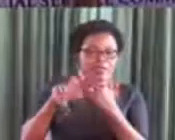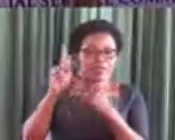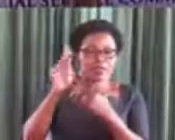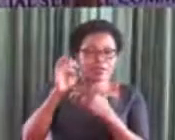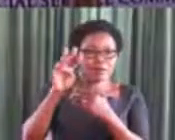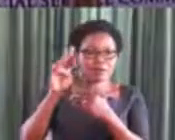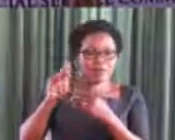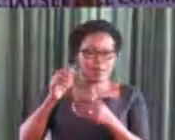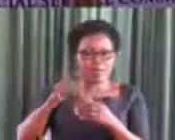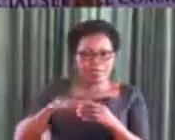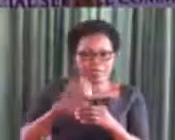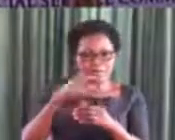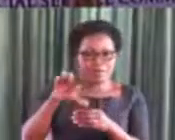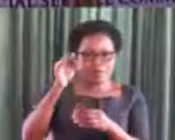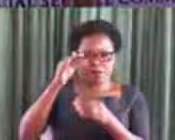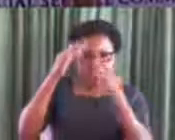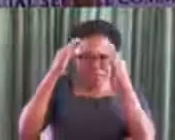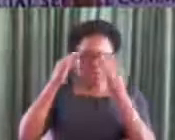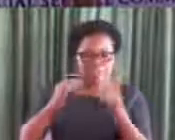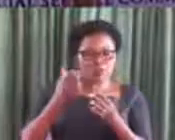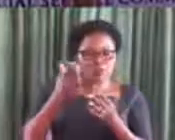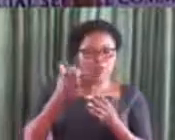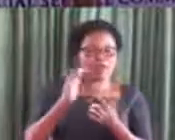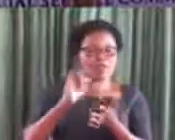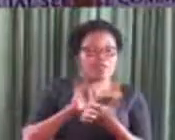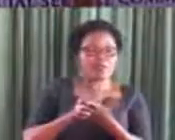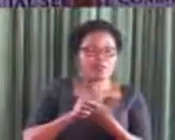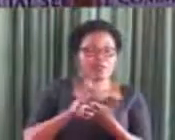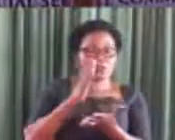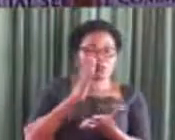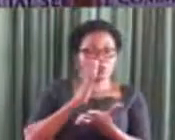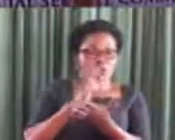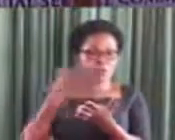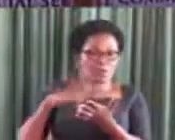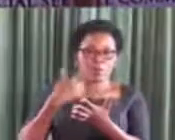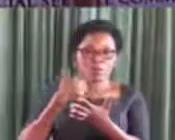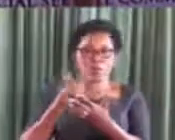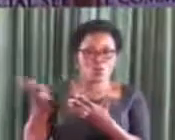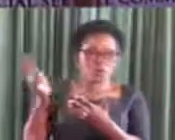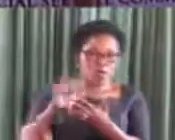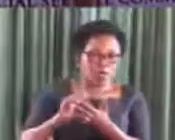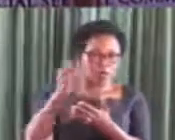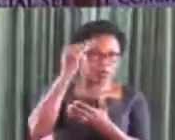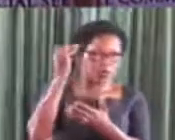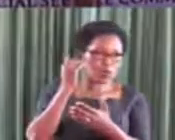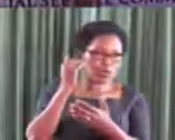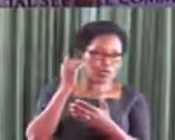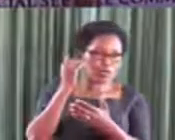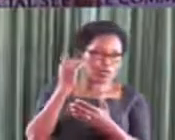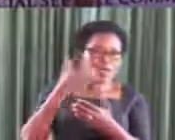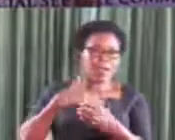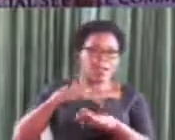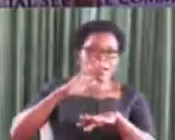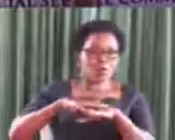decision that indeed the petitioners had established a good case